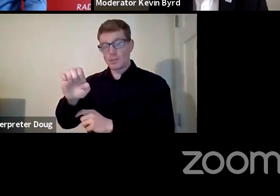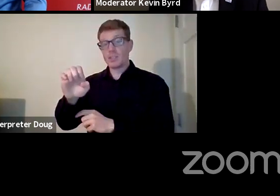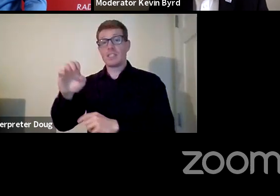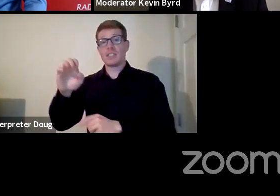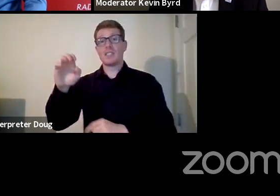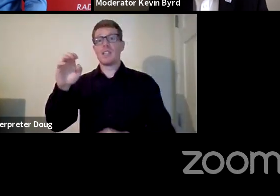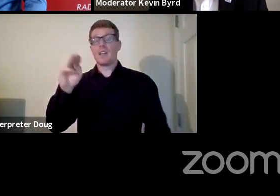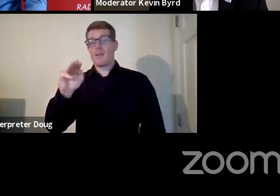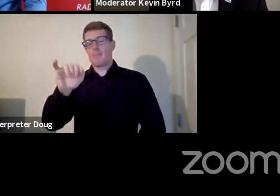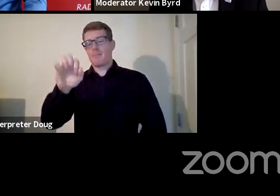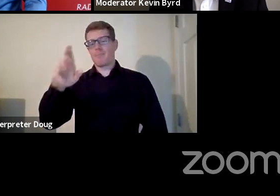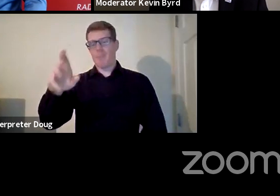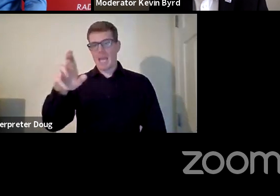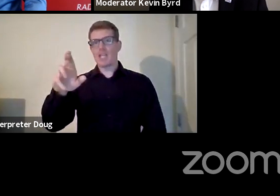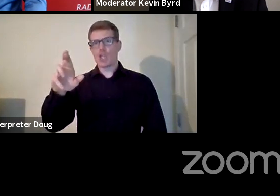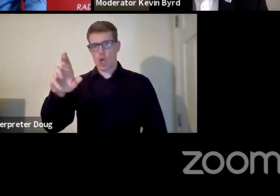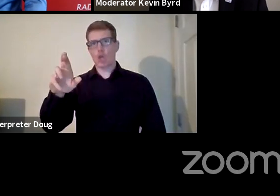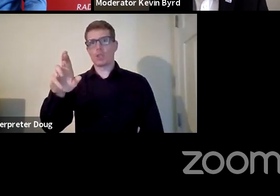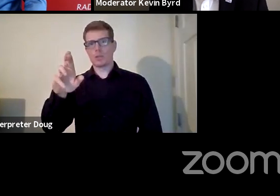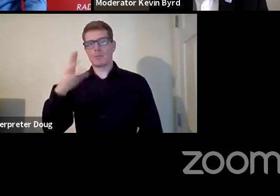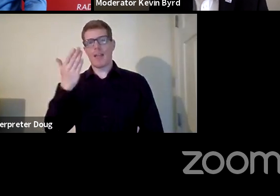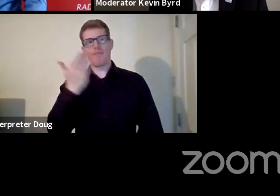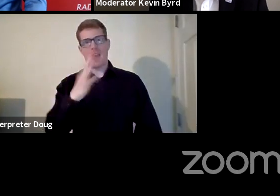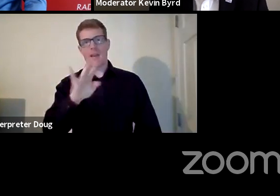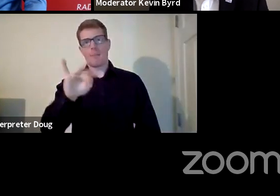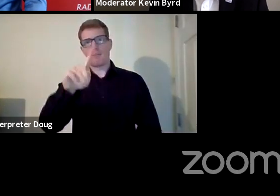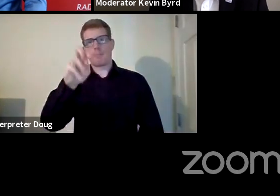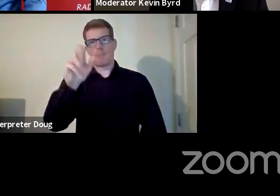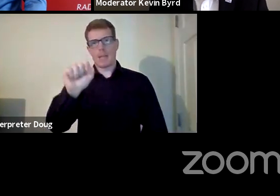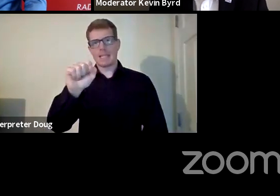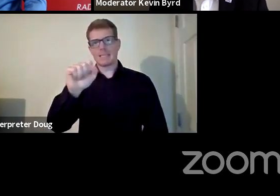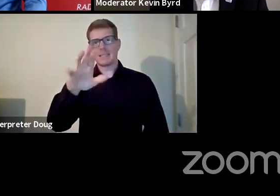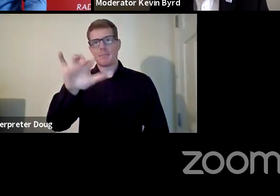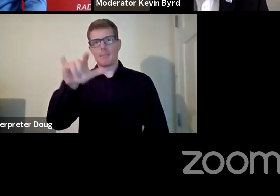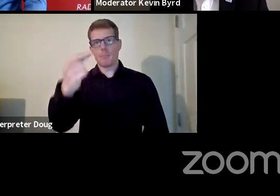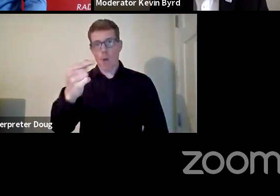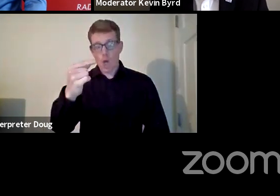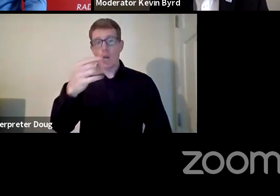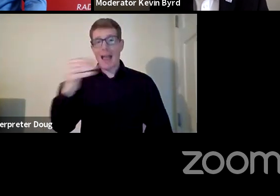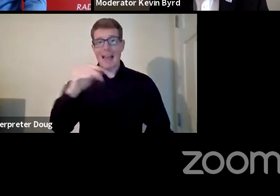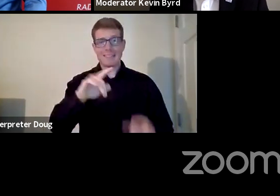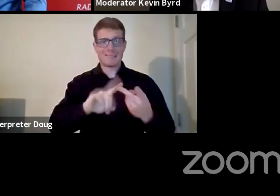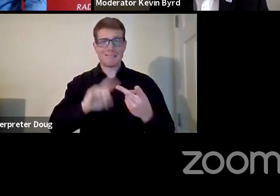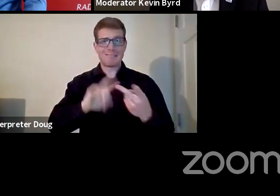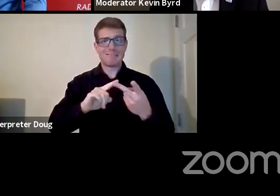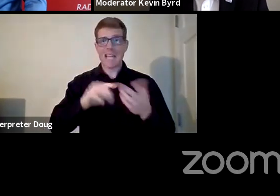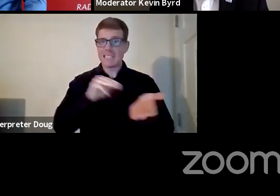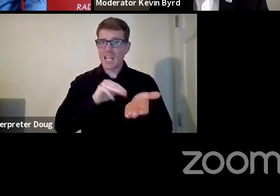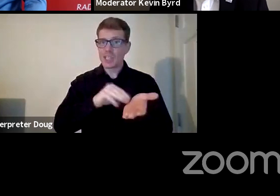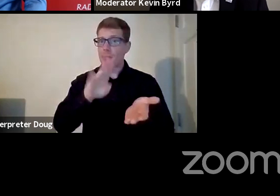Dr. Bissell and I have a three-way Zoom call periodically, and we check in just to see